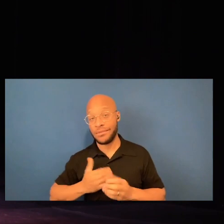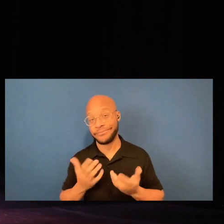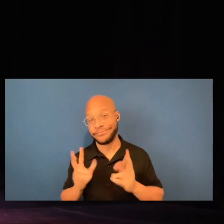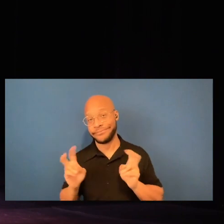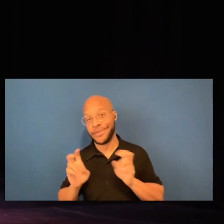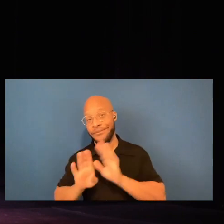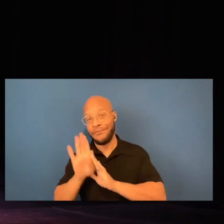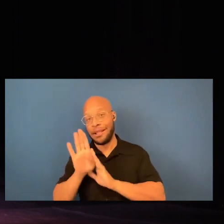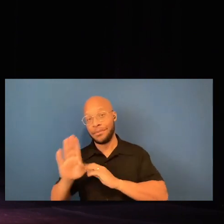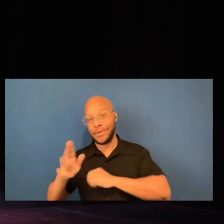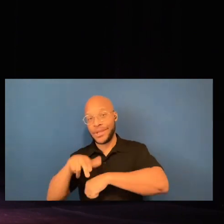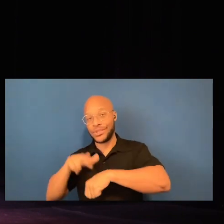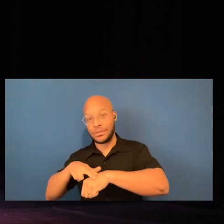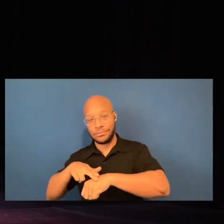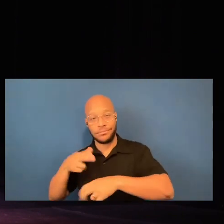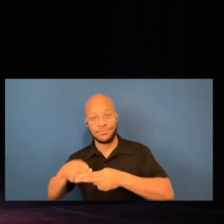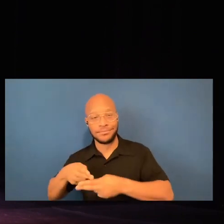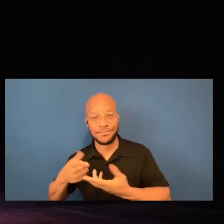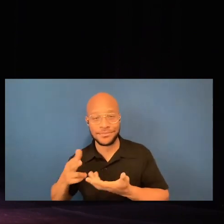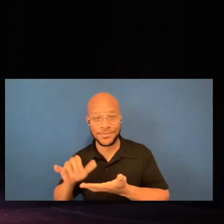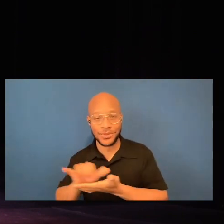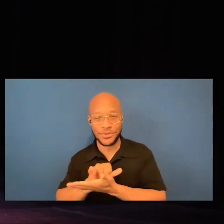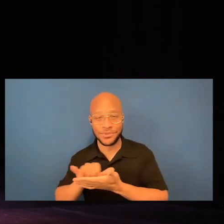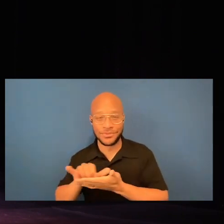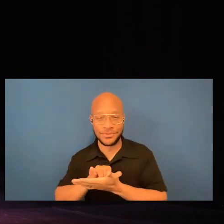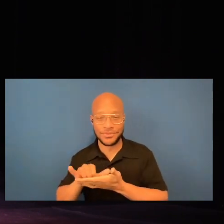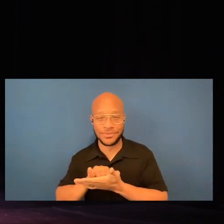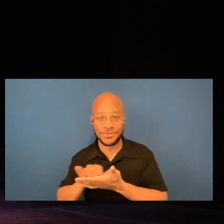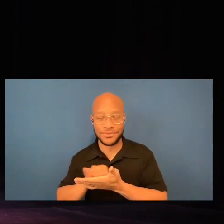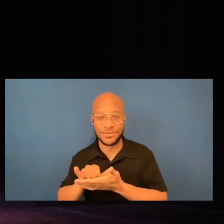in Kigali, on the outskirts of Kigali in Rwanda.